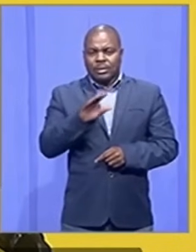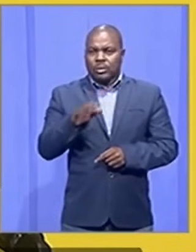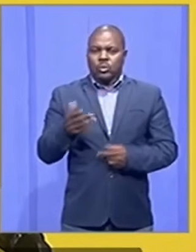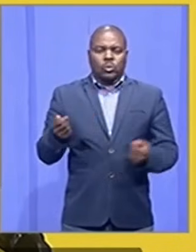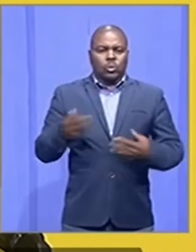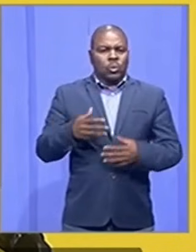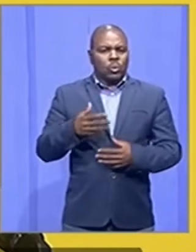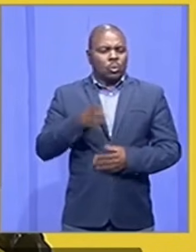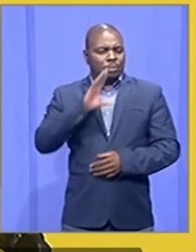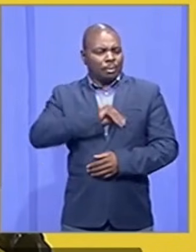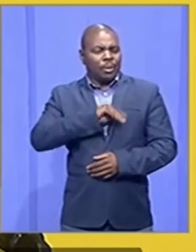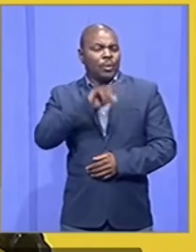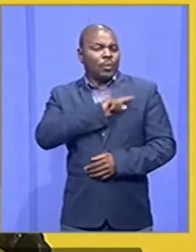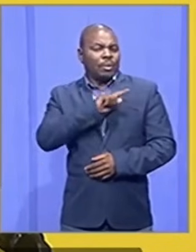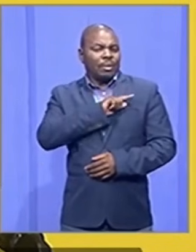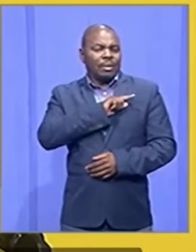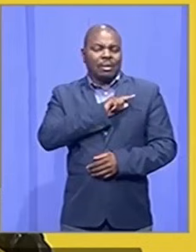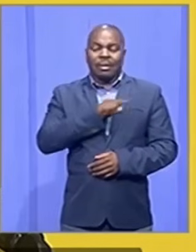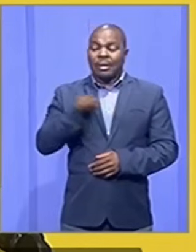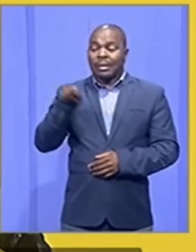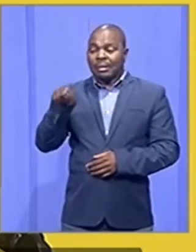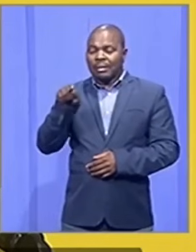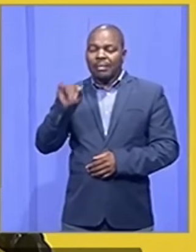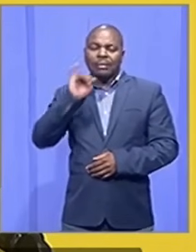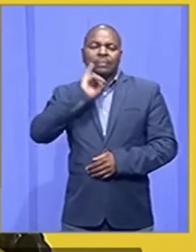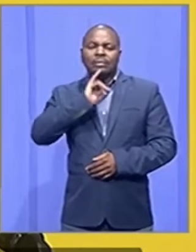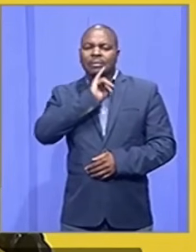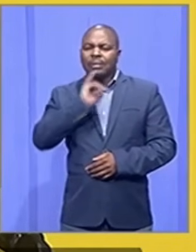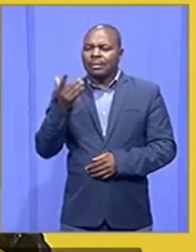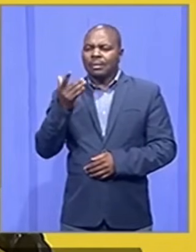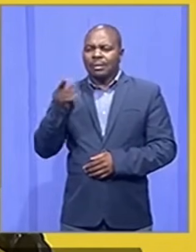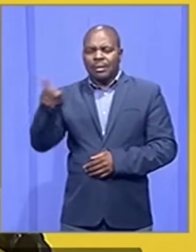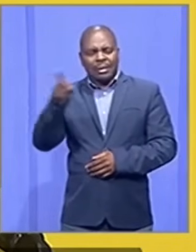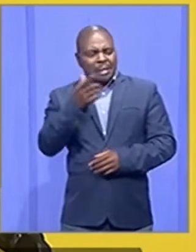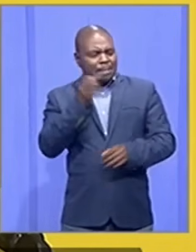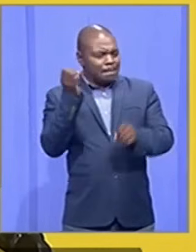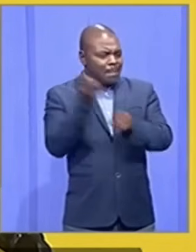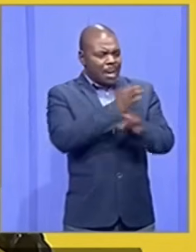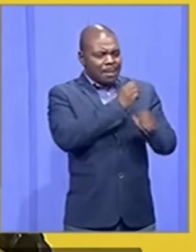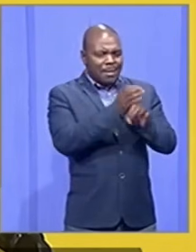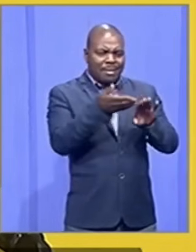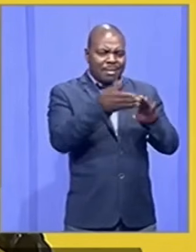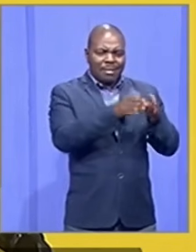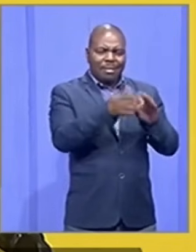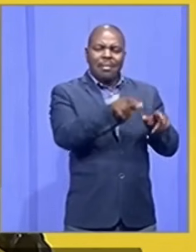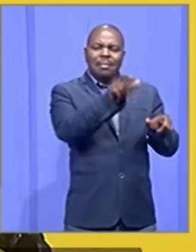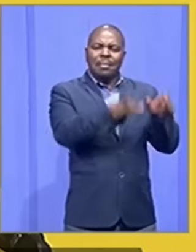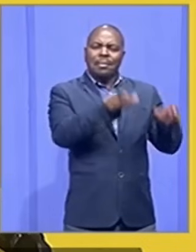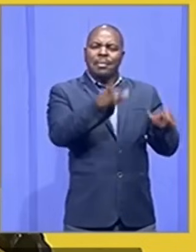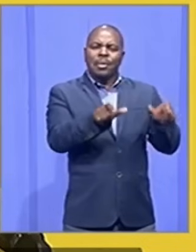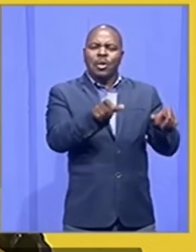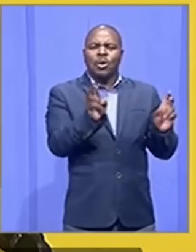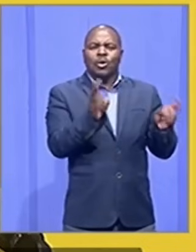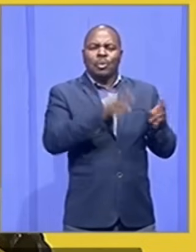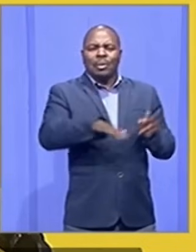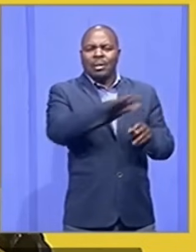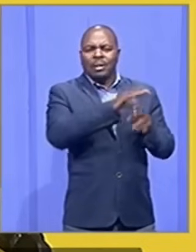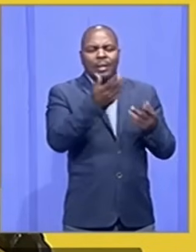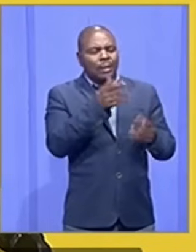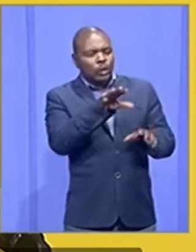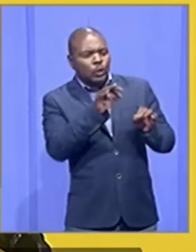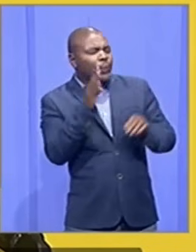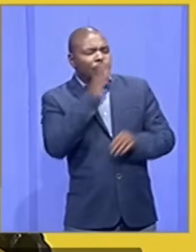genocidal and atrocious activities of the State of Israel, which are being directed